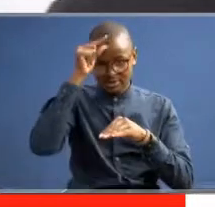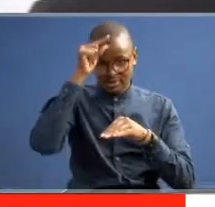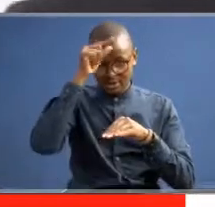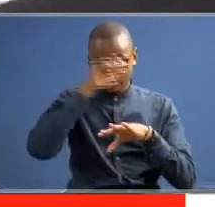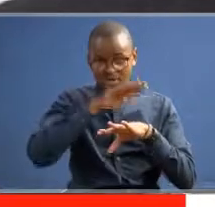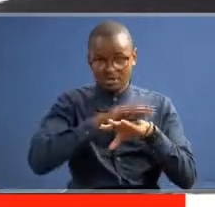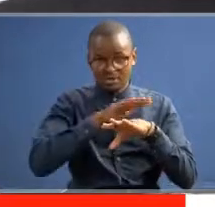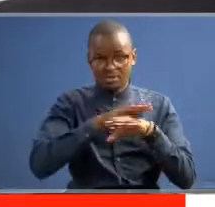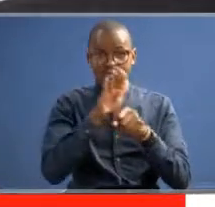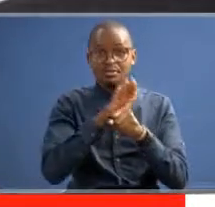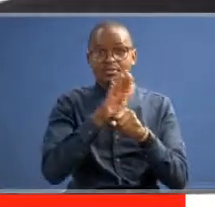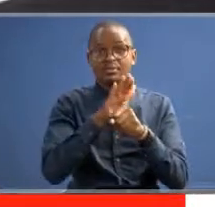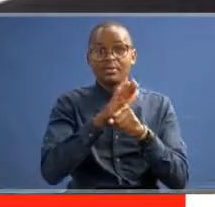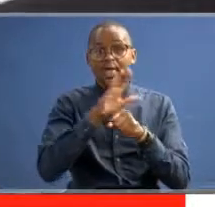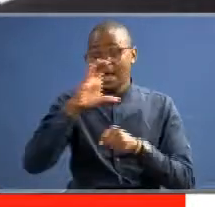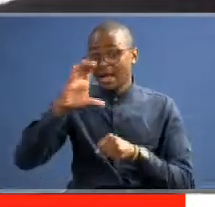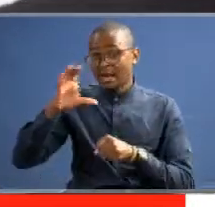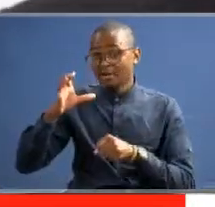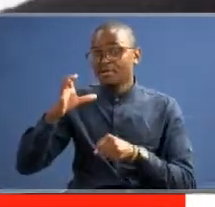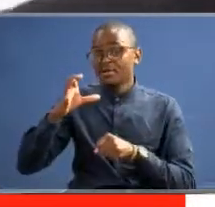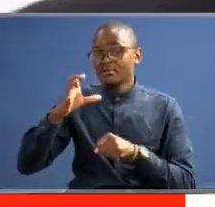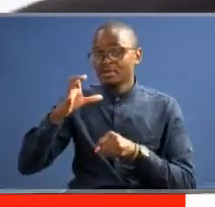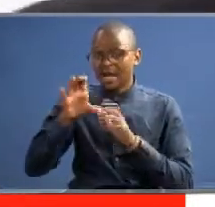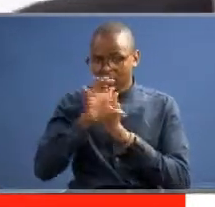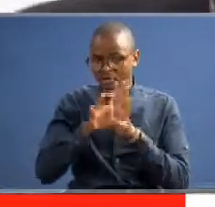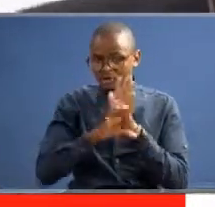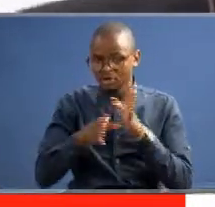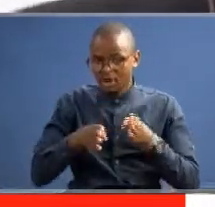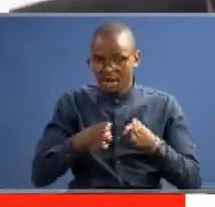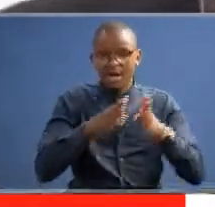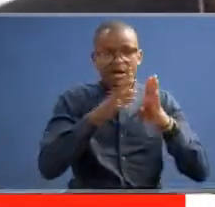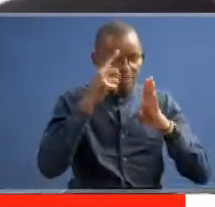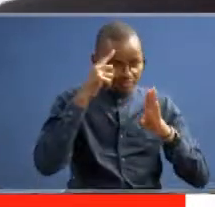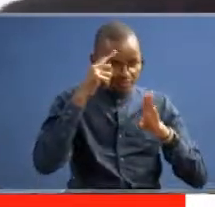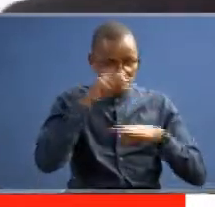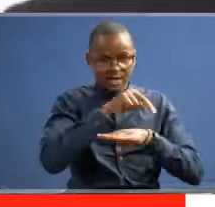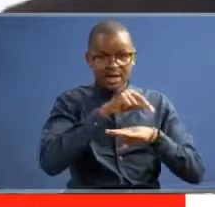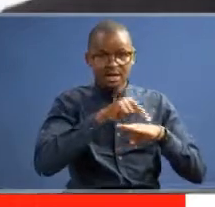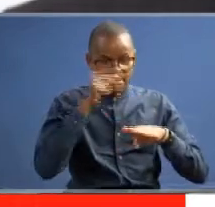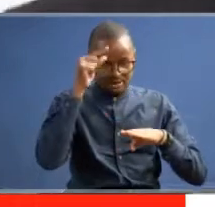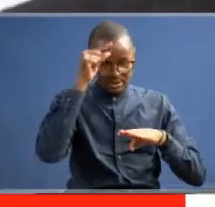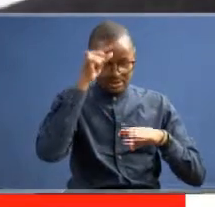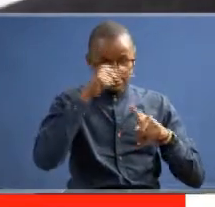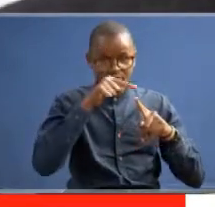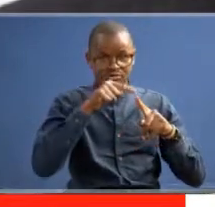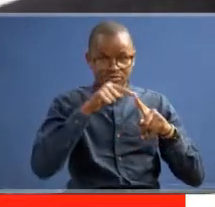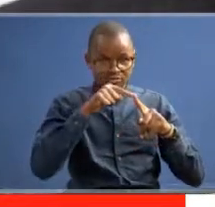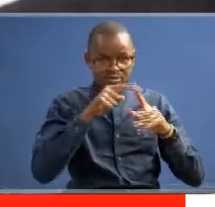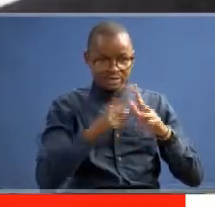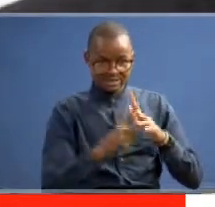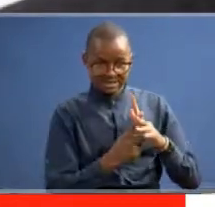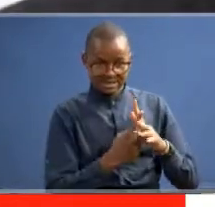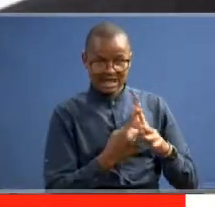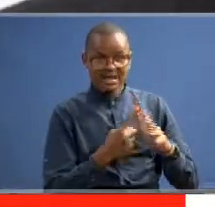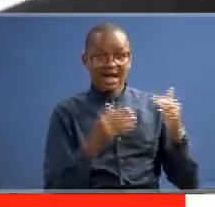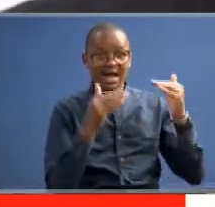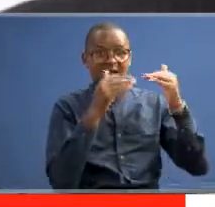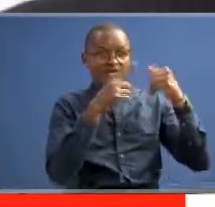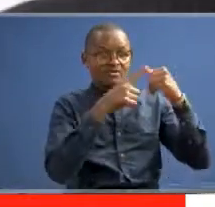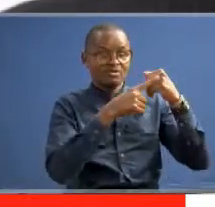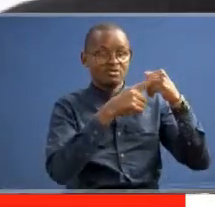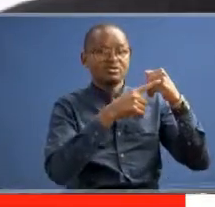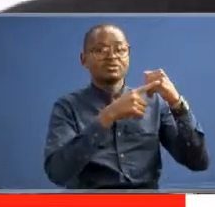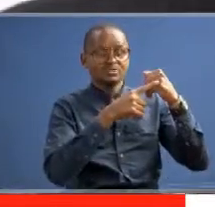matters, especially where the constitution allows for the national government to establish and run a level 6